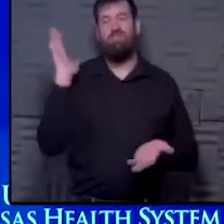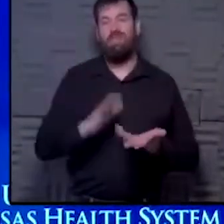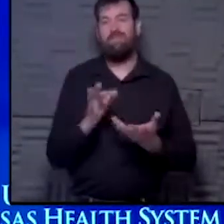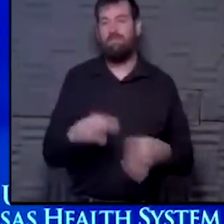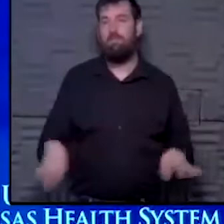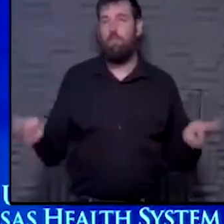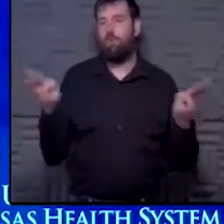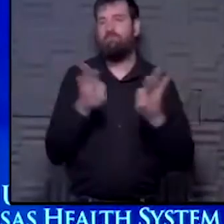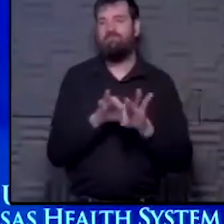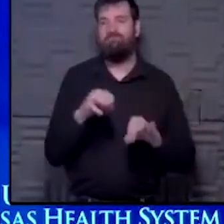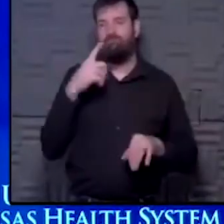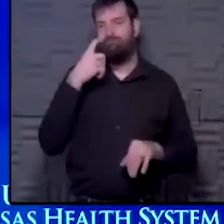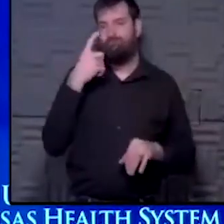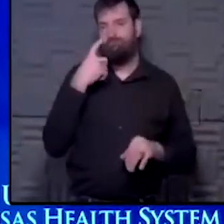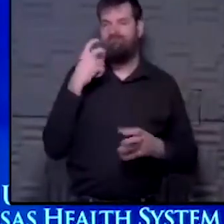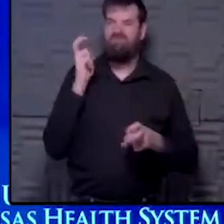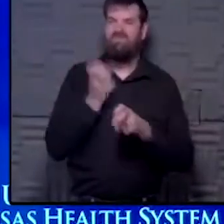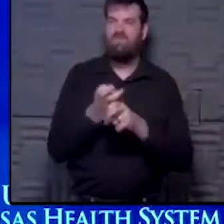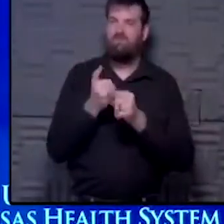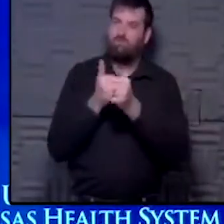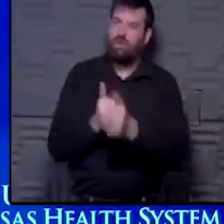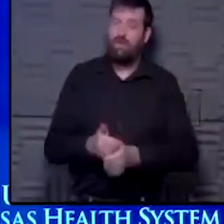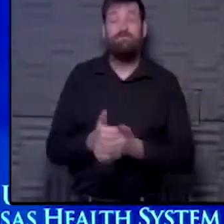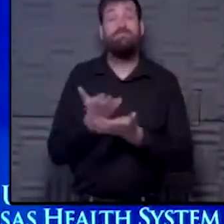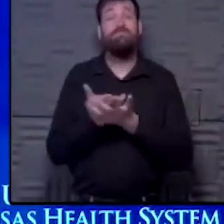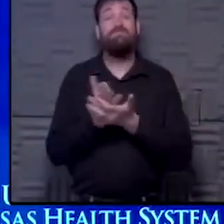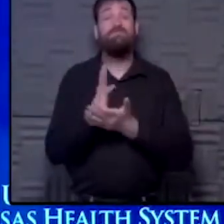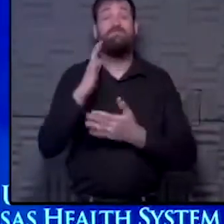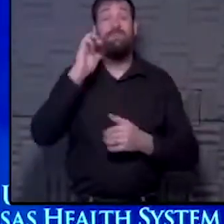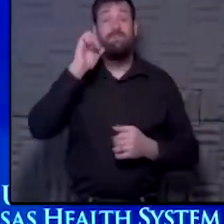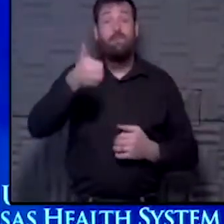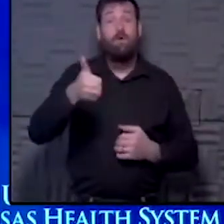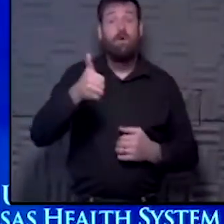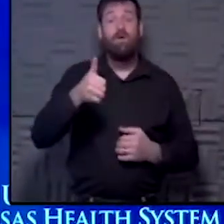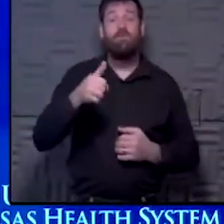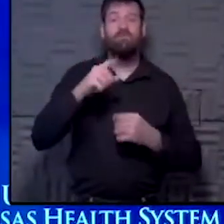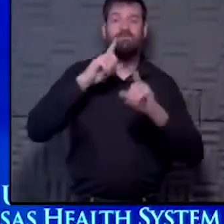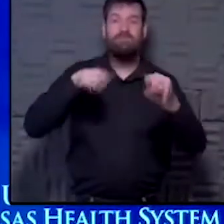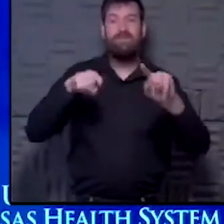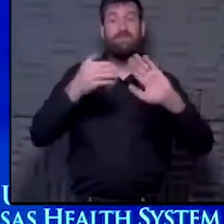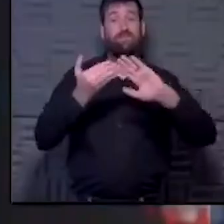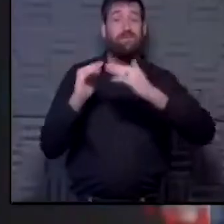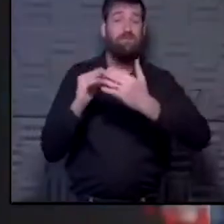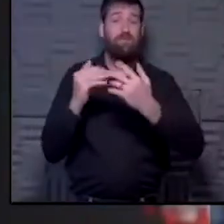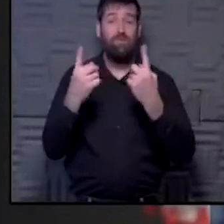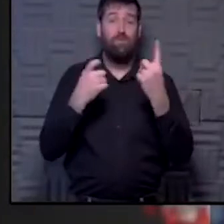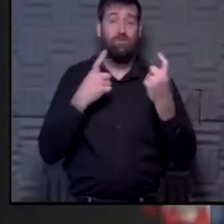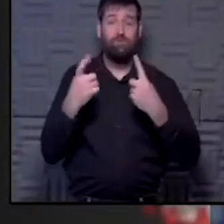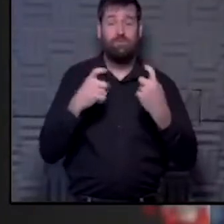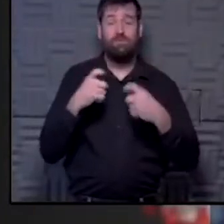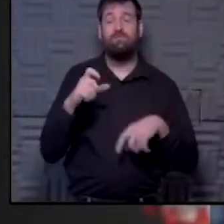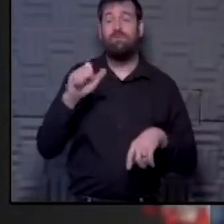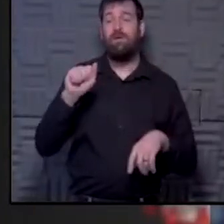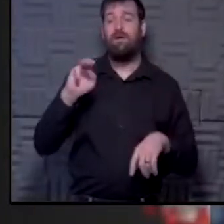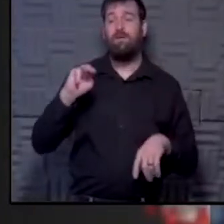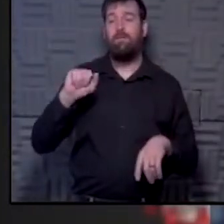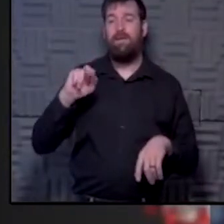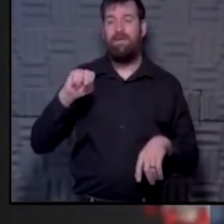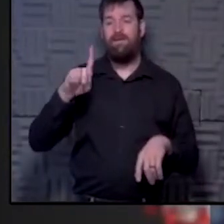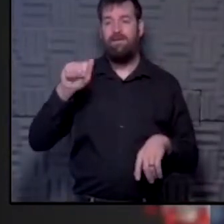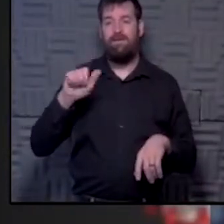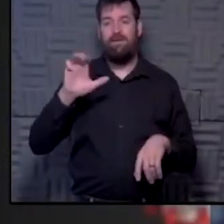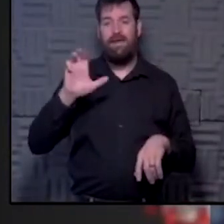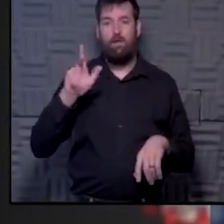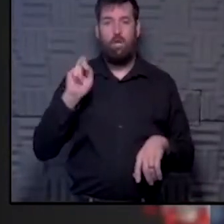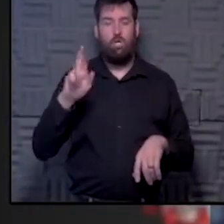Yeah. to you in the next year. I think that's going to be really hard to track. All right, so hey, tomorrow we'll be answering our community COVID-19 questions. Amanda Cackler, the Director of